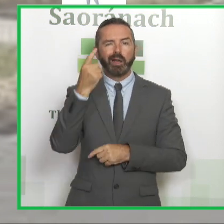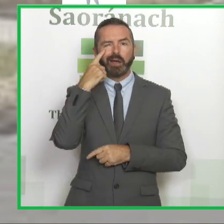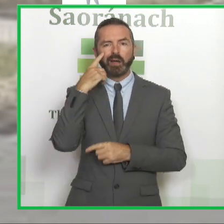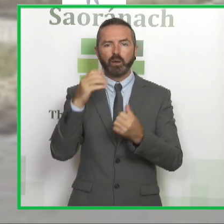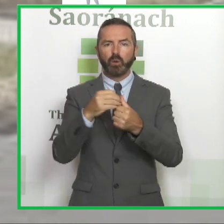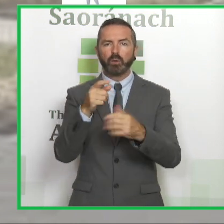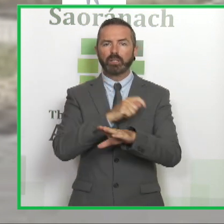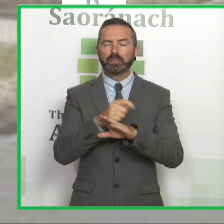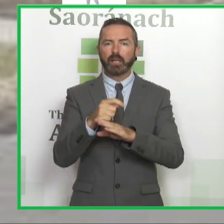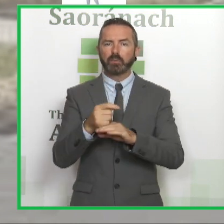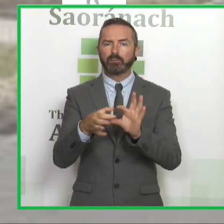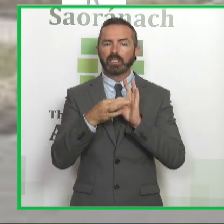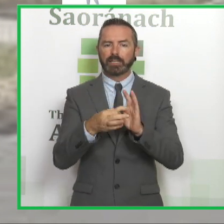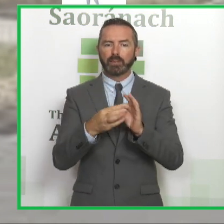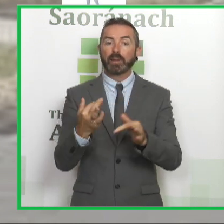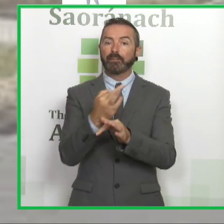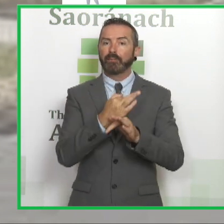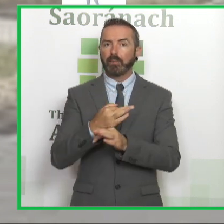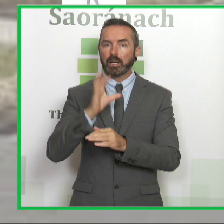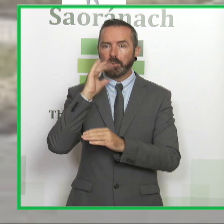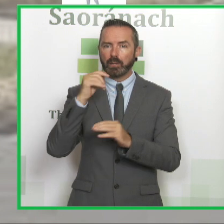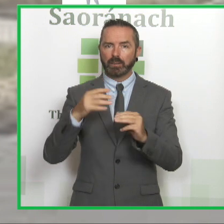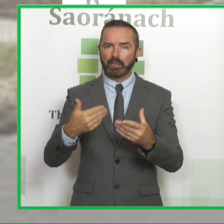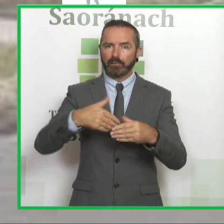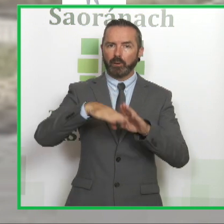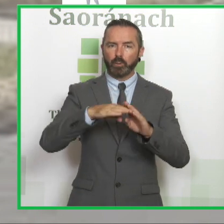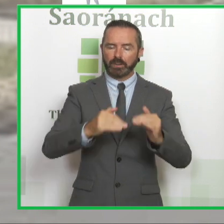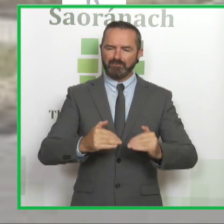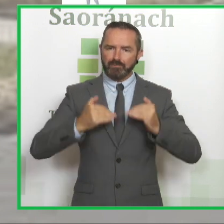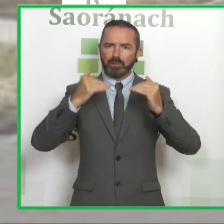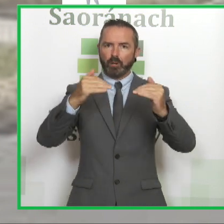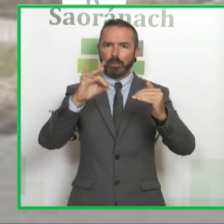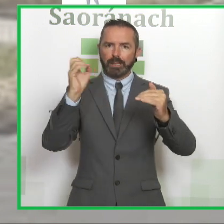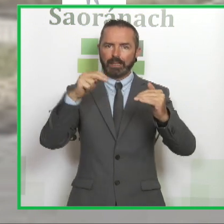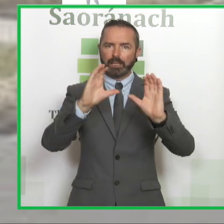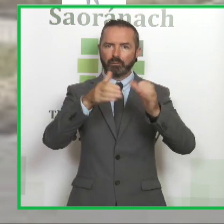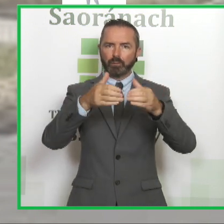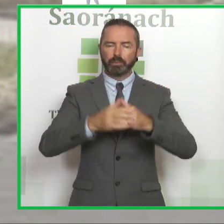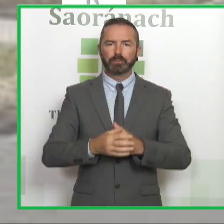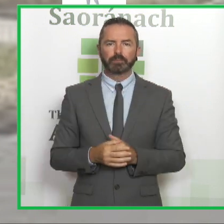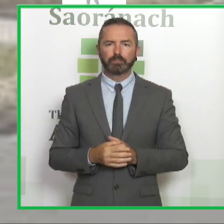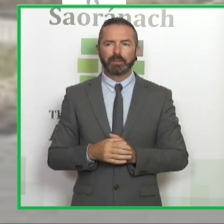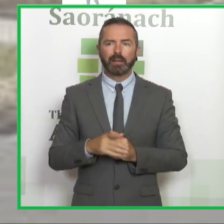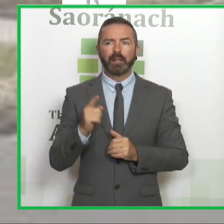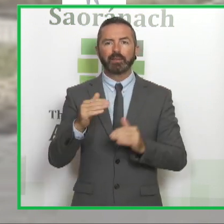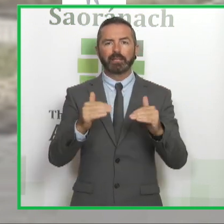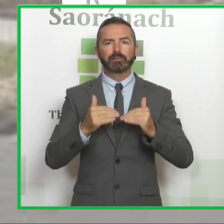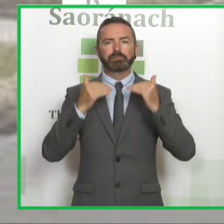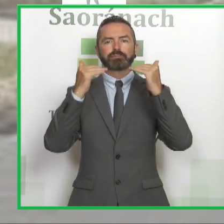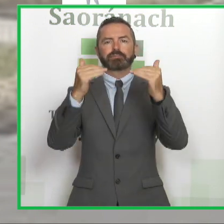relationship, which we call family, because they belong to a dominant family and kinship group in the neighbourhood. And these higher status